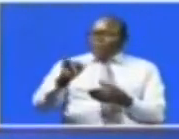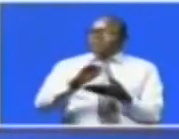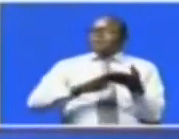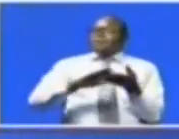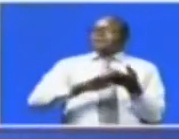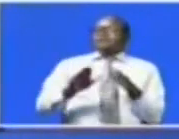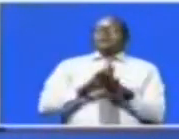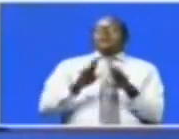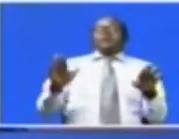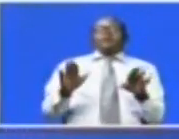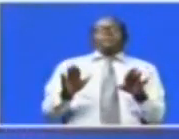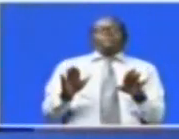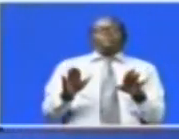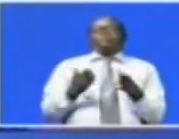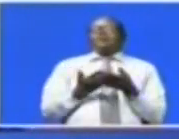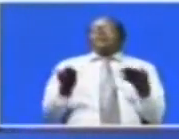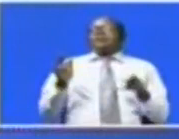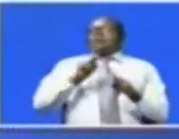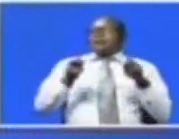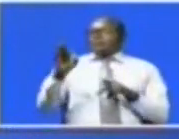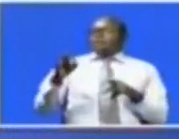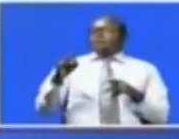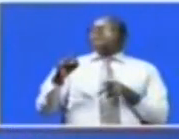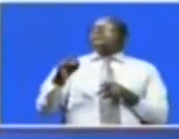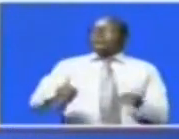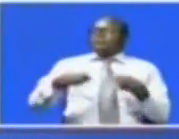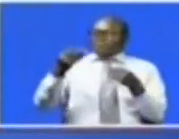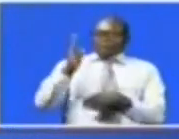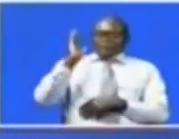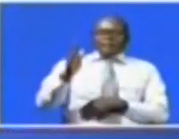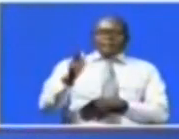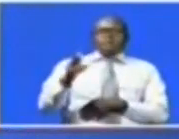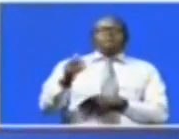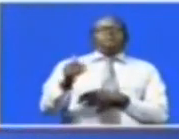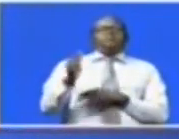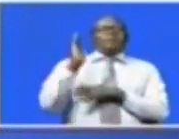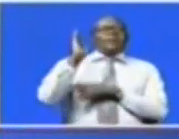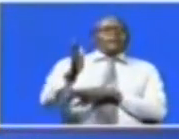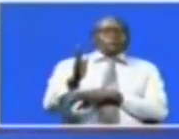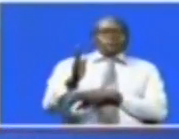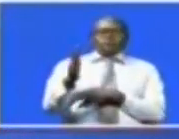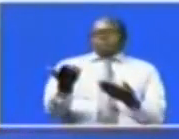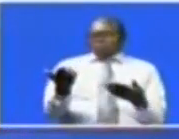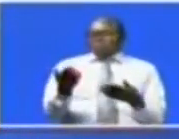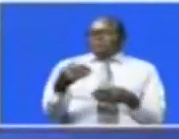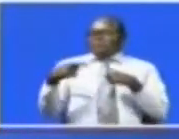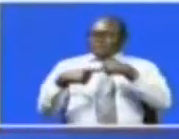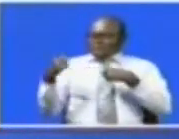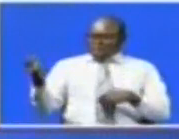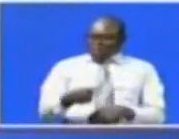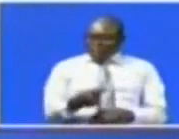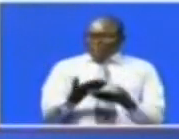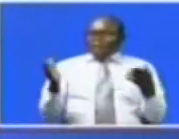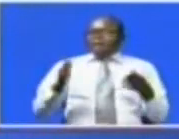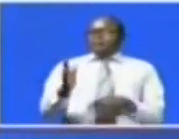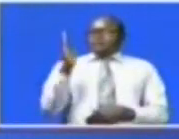not been, to me, any kind of understanding that can be given in the right direction does not inspire hope and confidence. The fact that in 6 months,